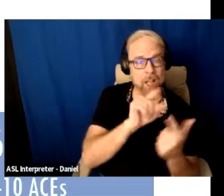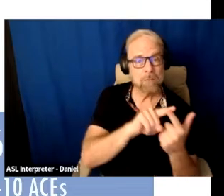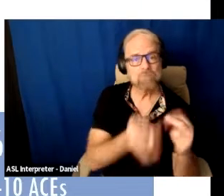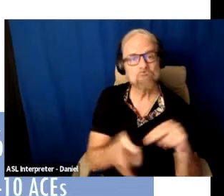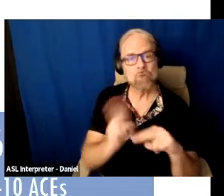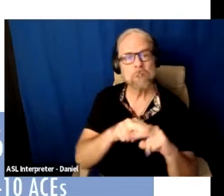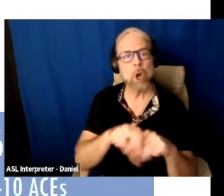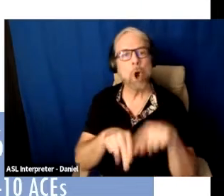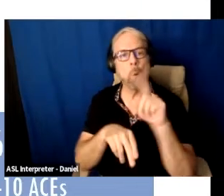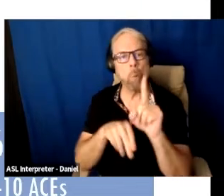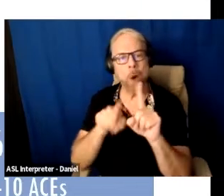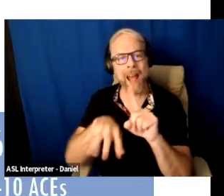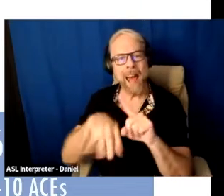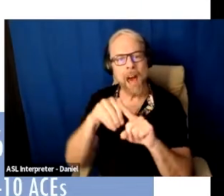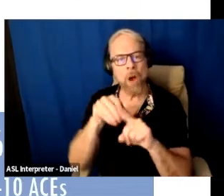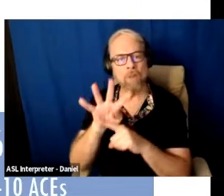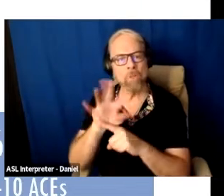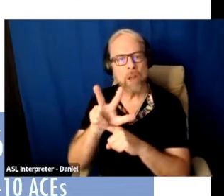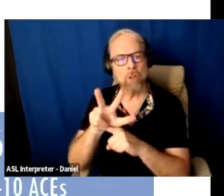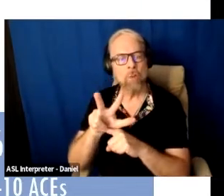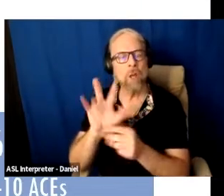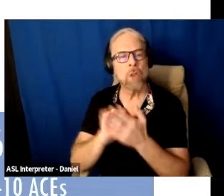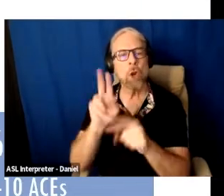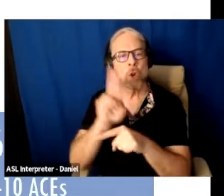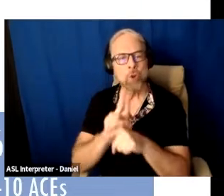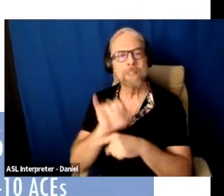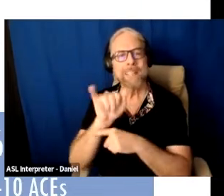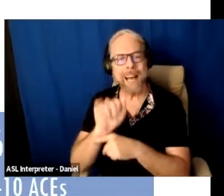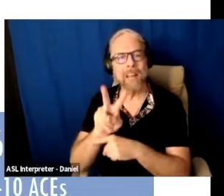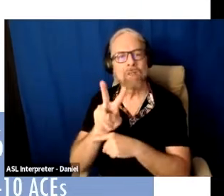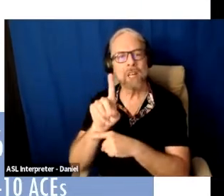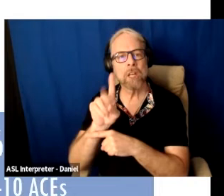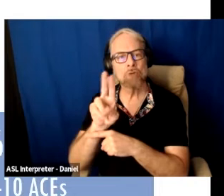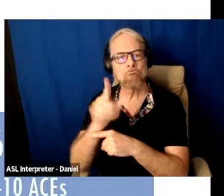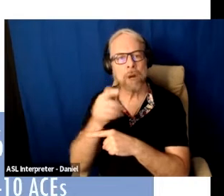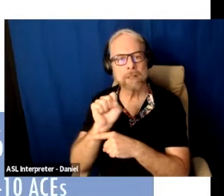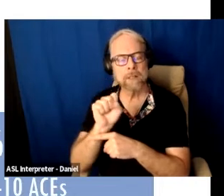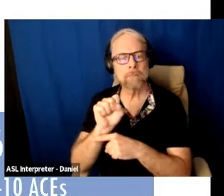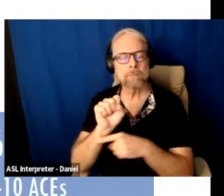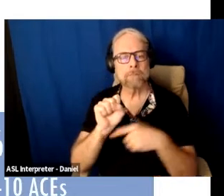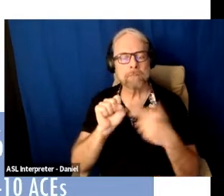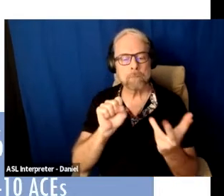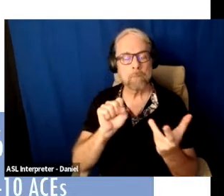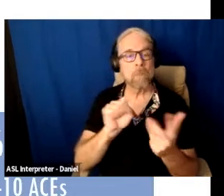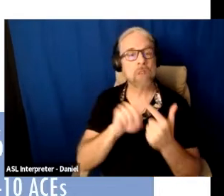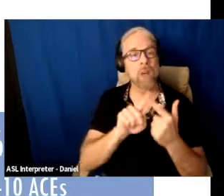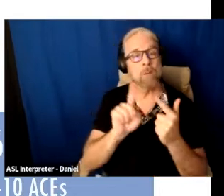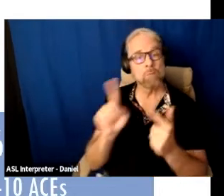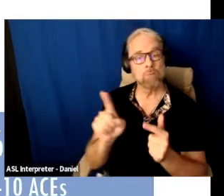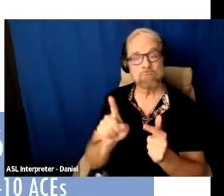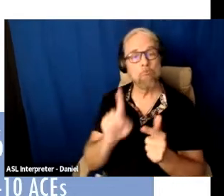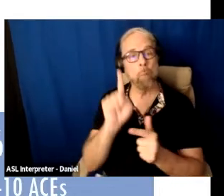in 43 using IV drugs, right? And we go from 1 in